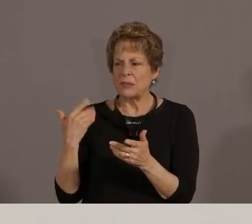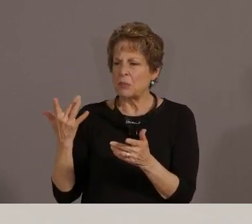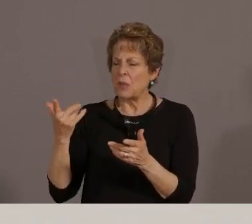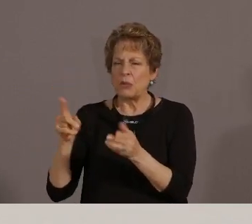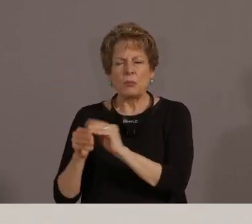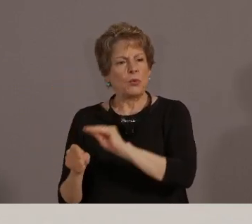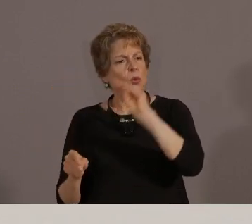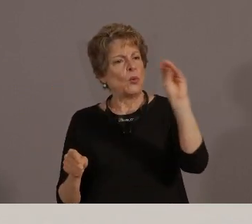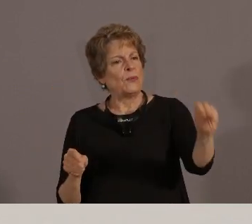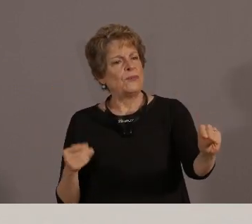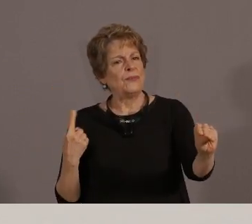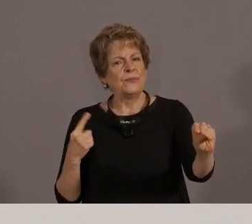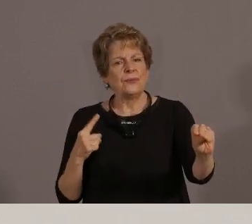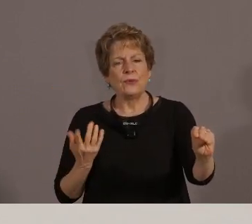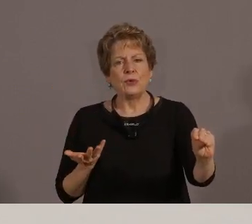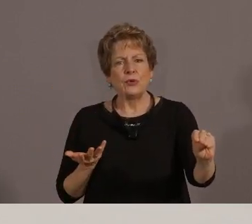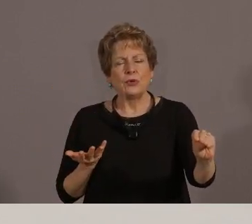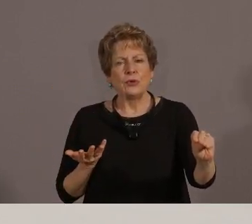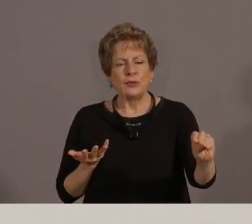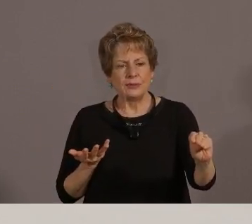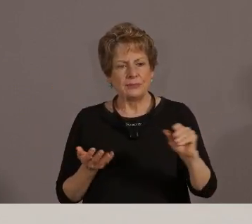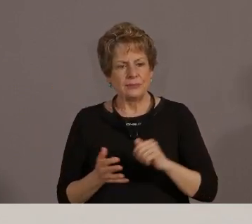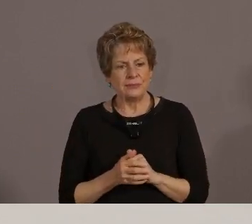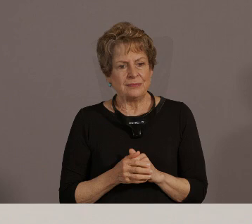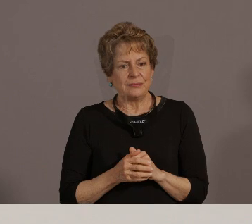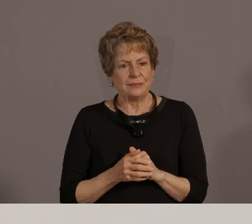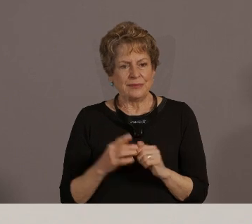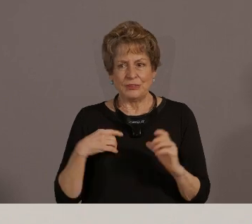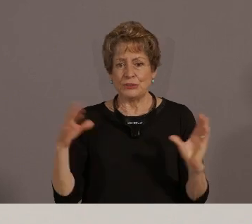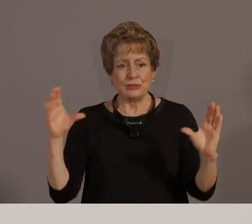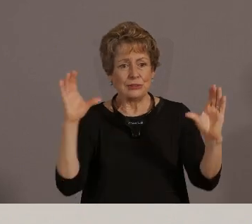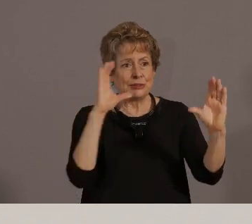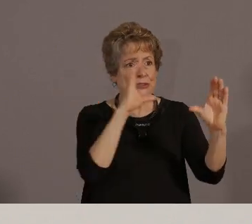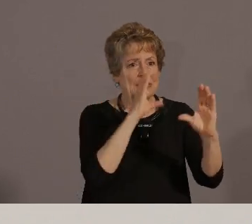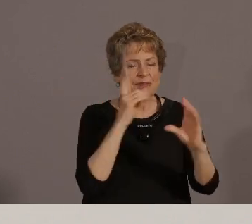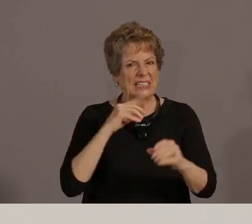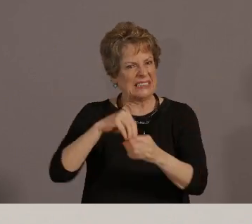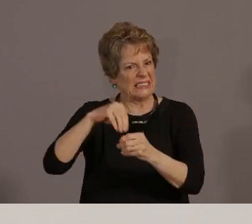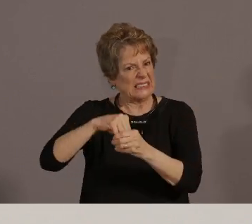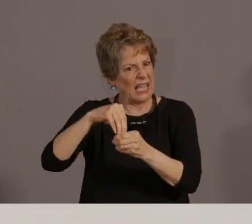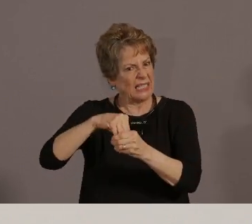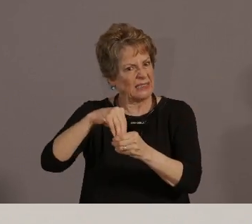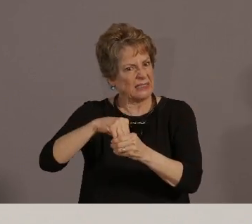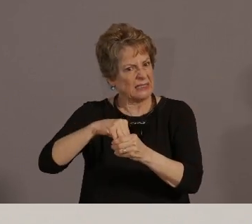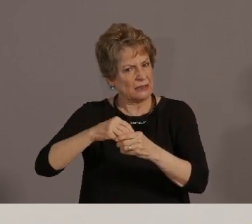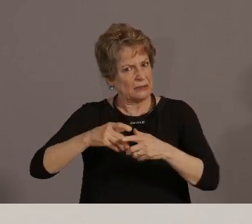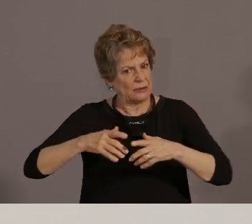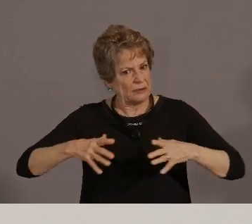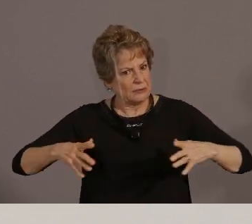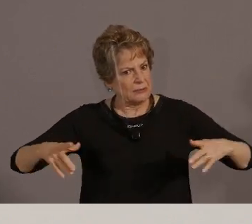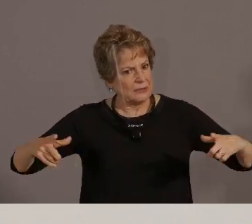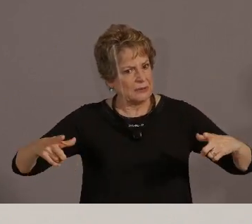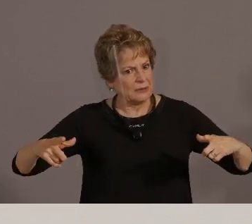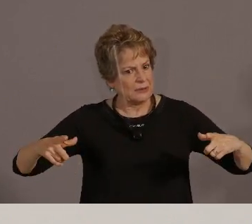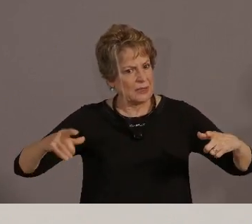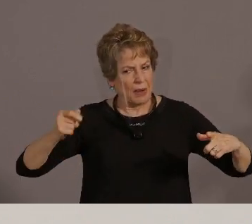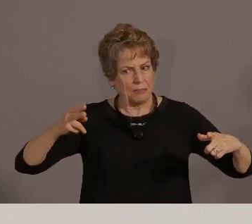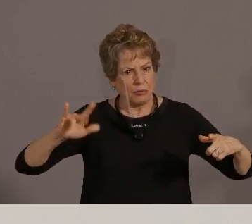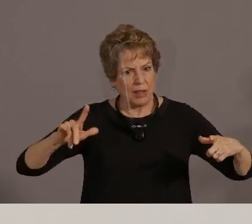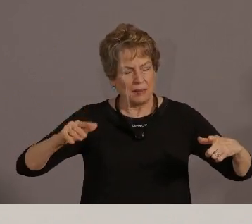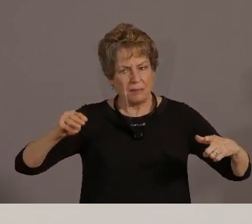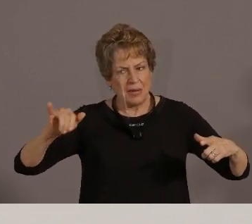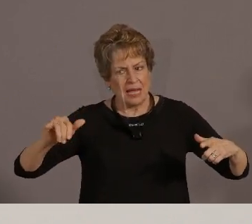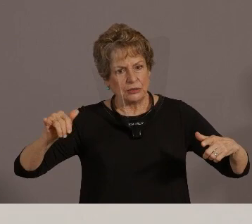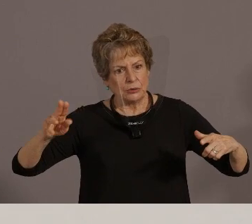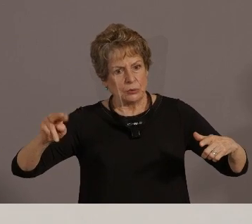for indoor locations. We know that come in April and May, the weather is going to be getting too warm